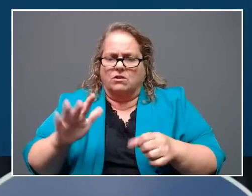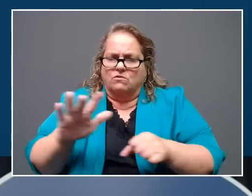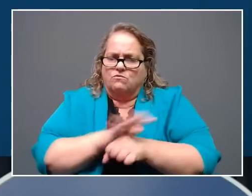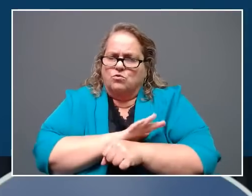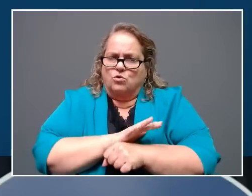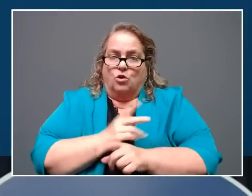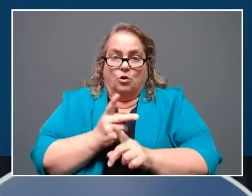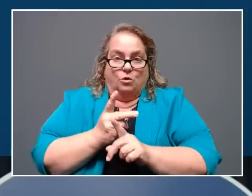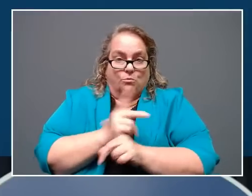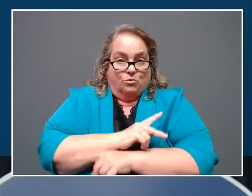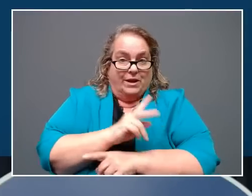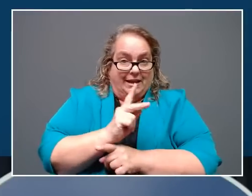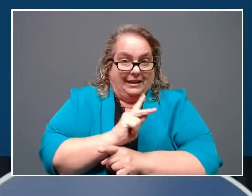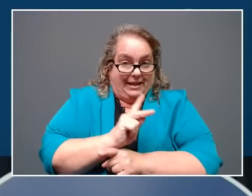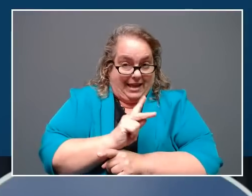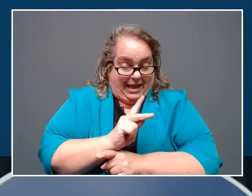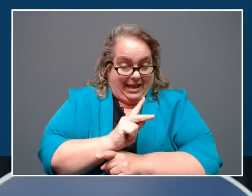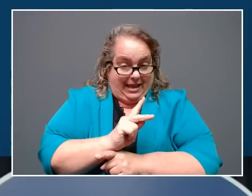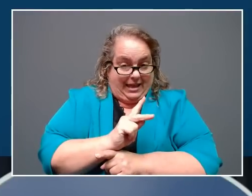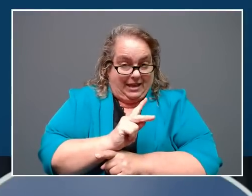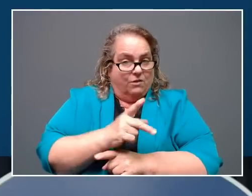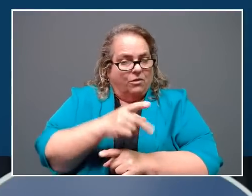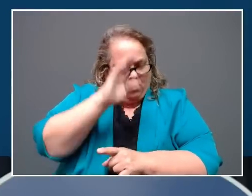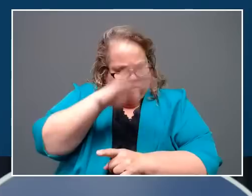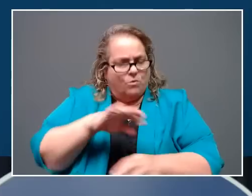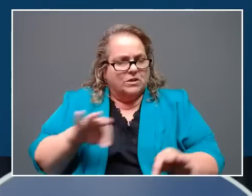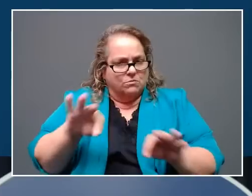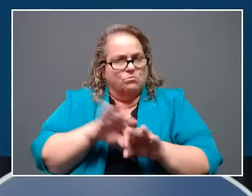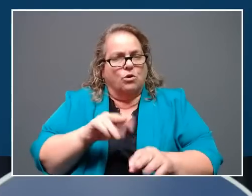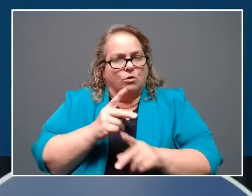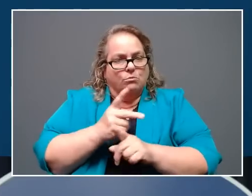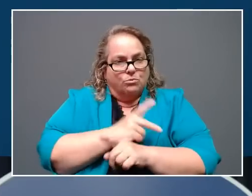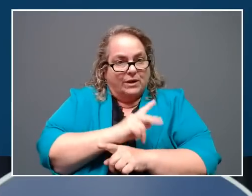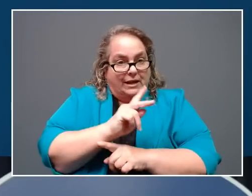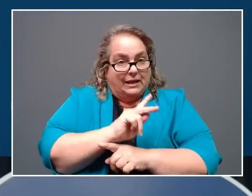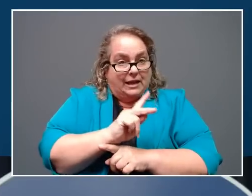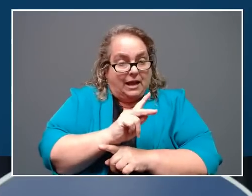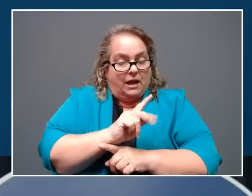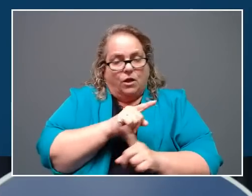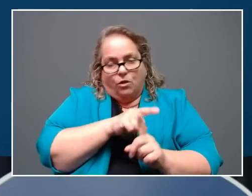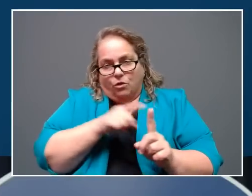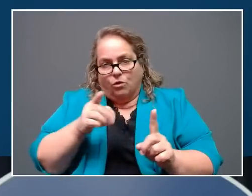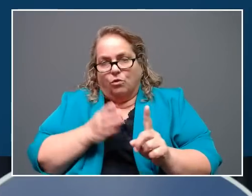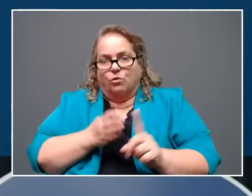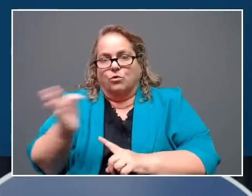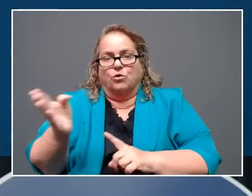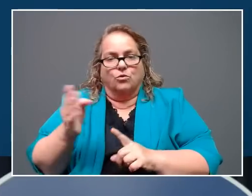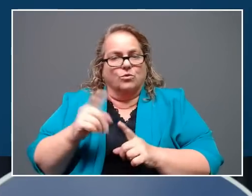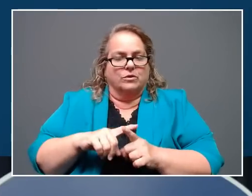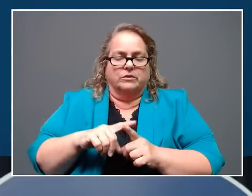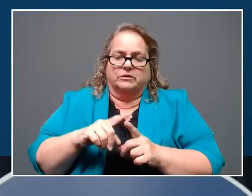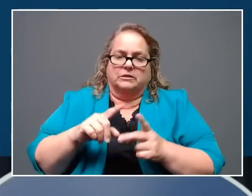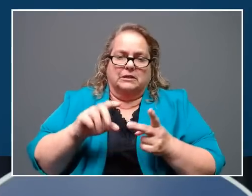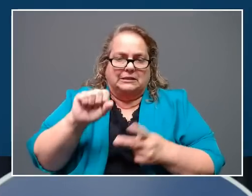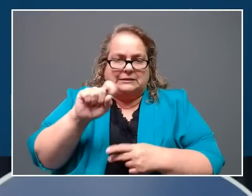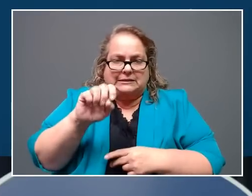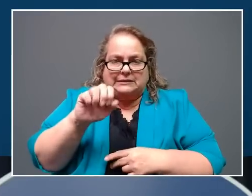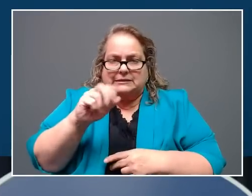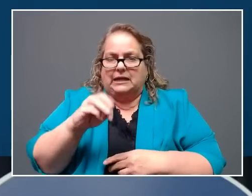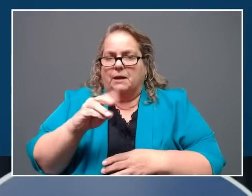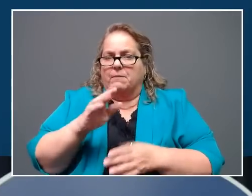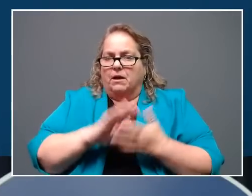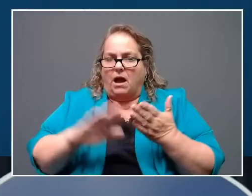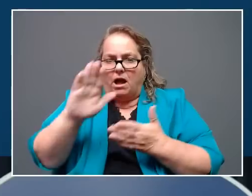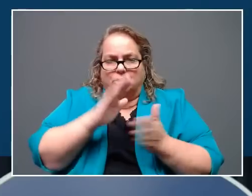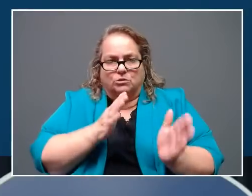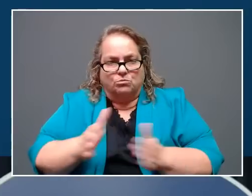right, knowing the importance of pre-K through STEAM, college prep, field trips,